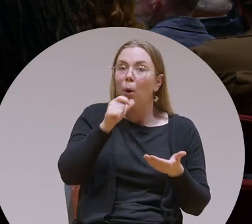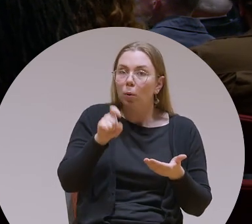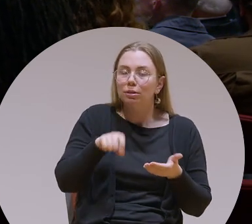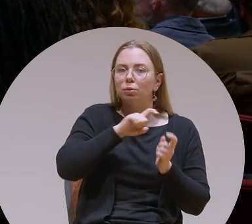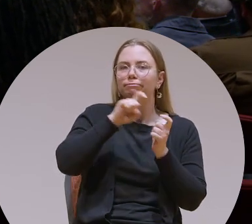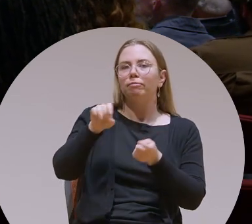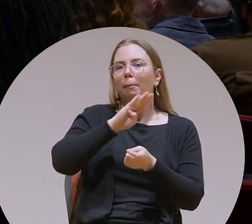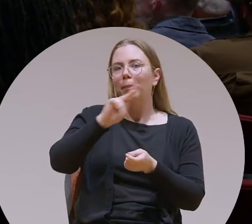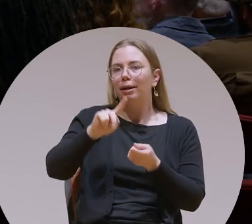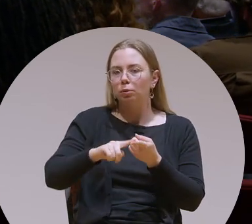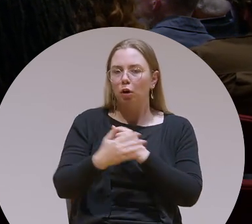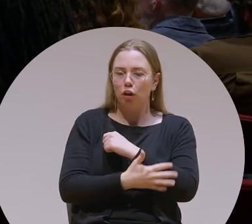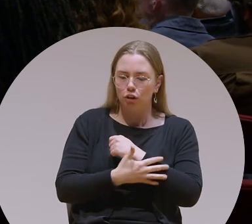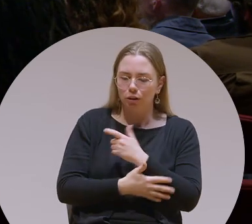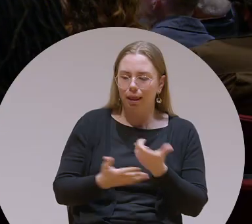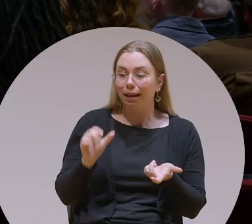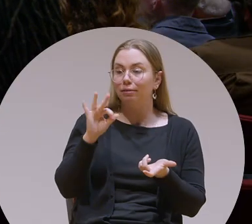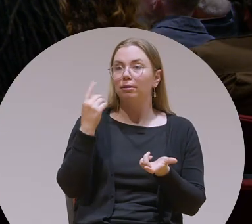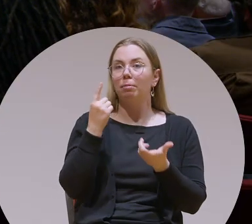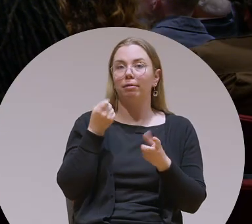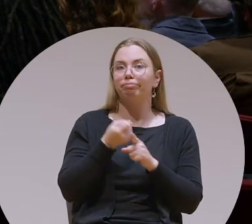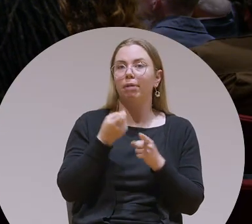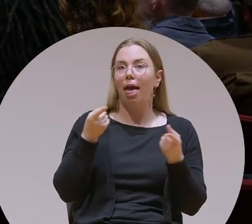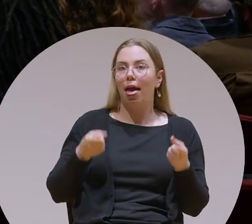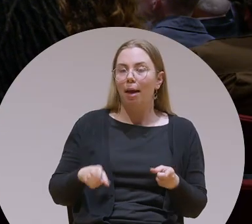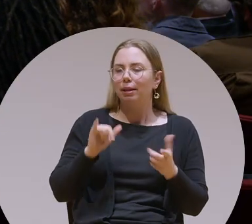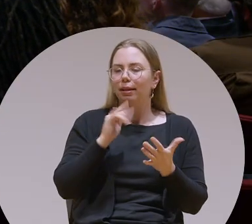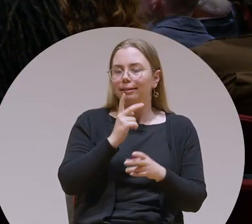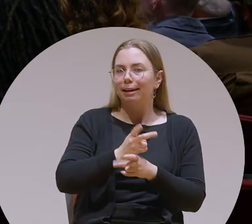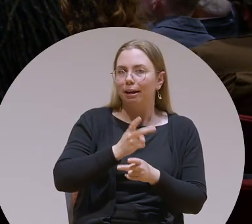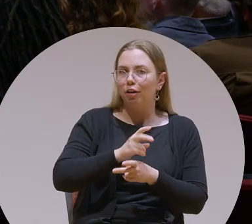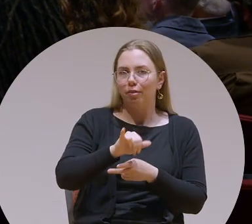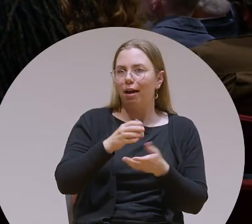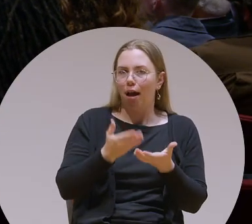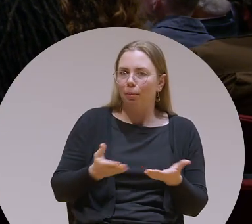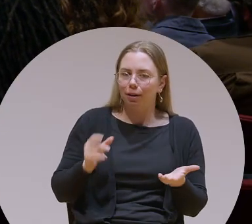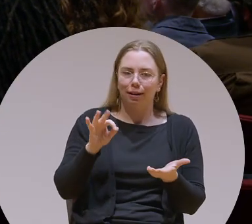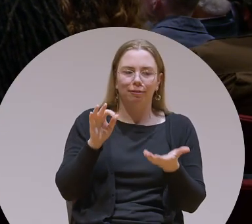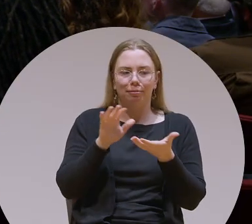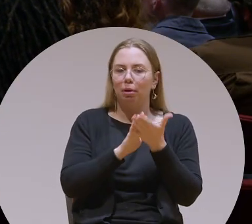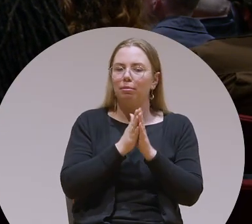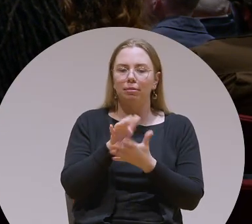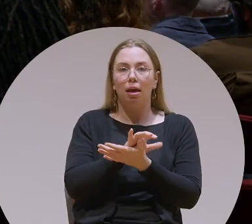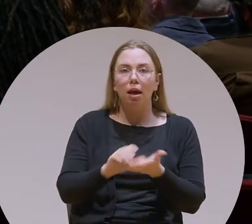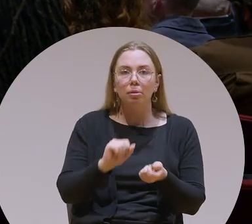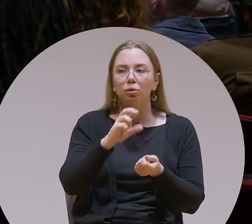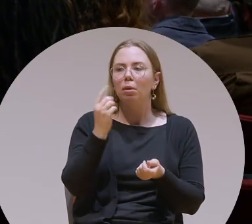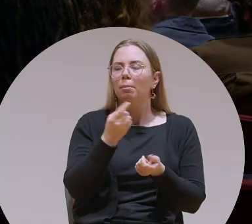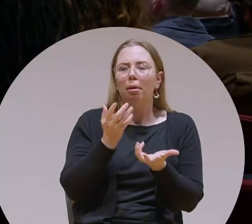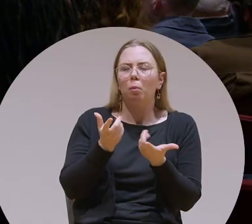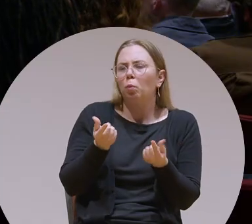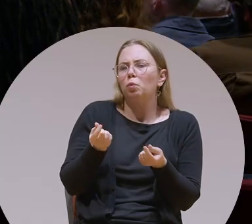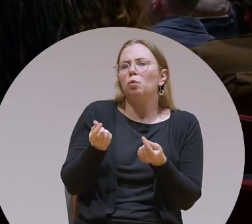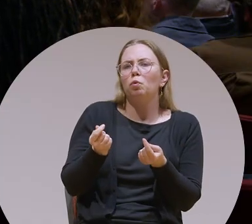repatriated, items if there's an issue with it, the maintenance of it, there's water damage or something like that. What happens with that? How